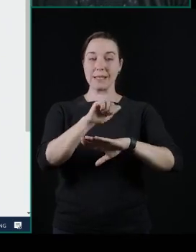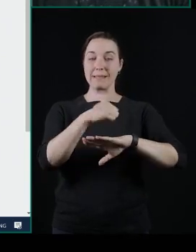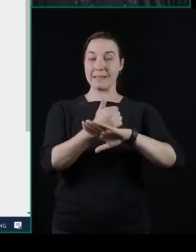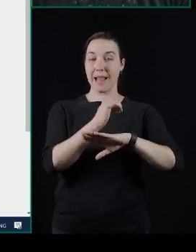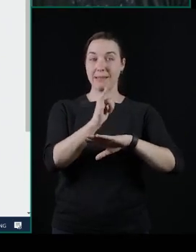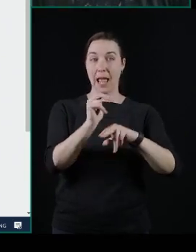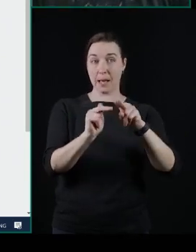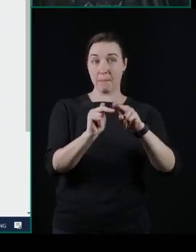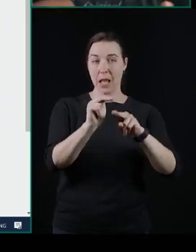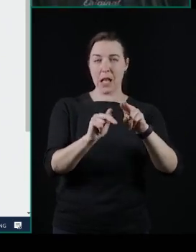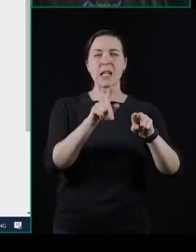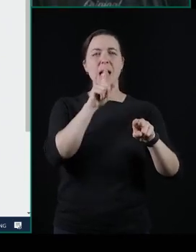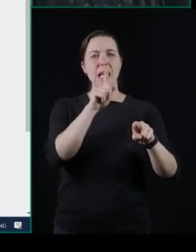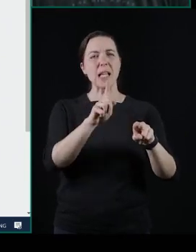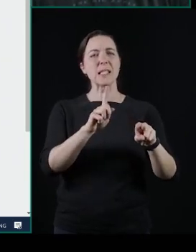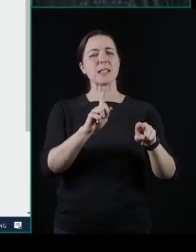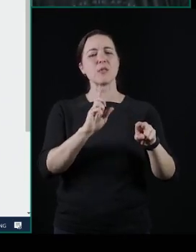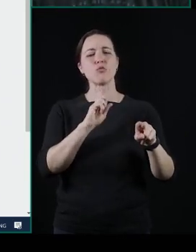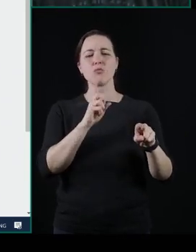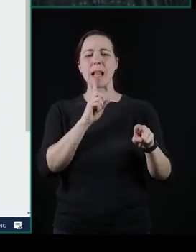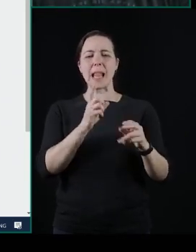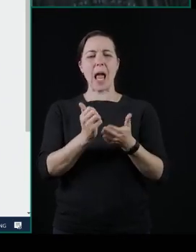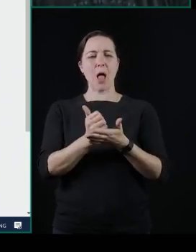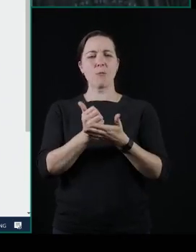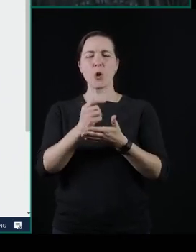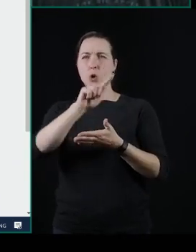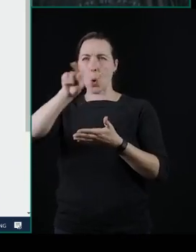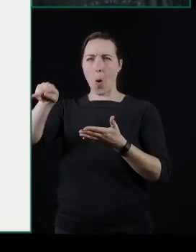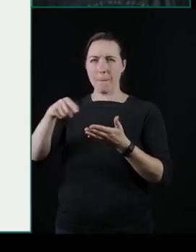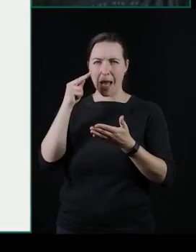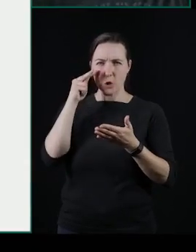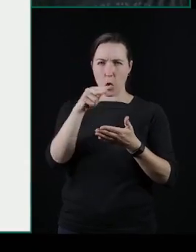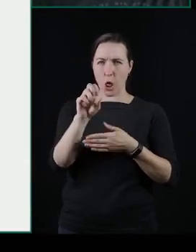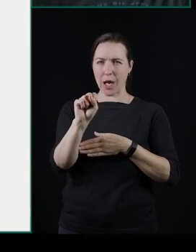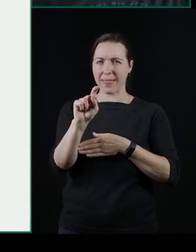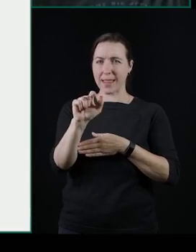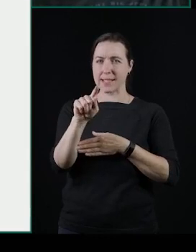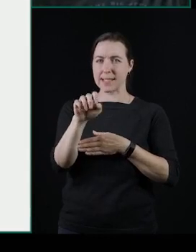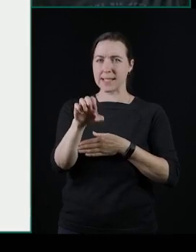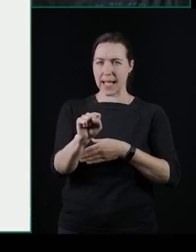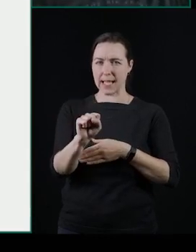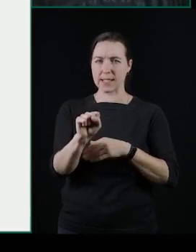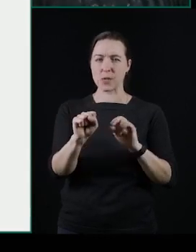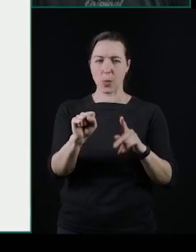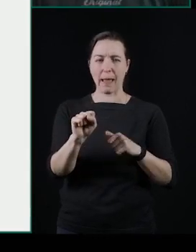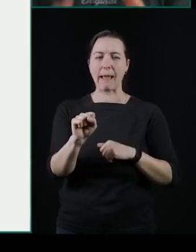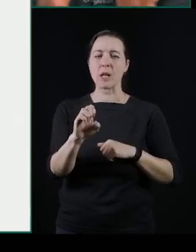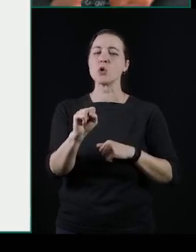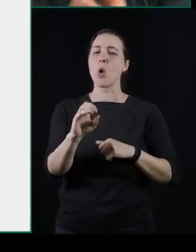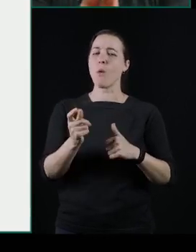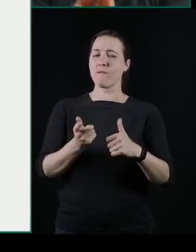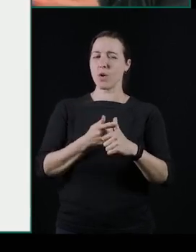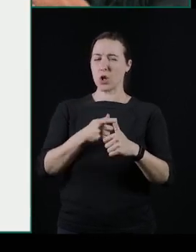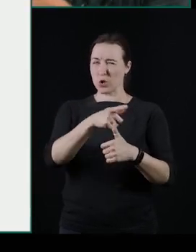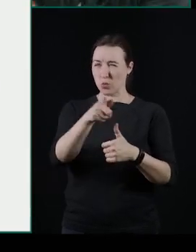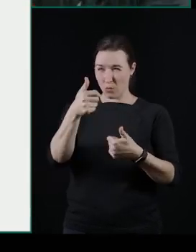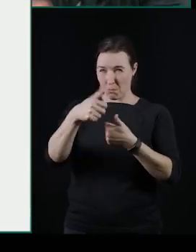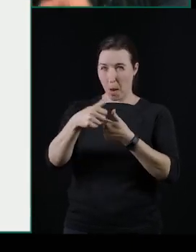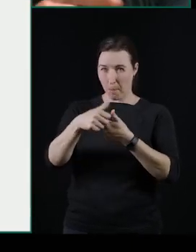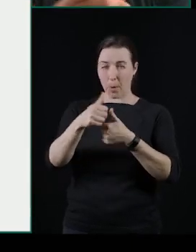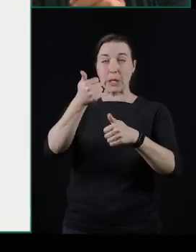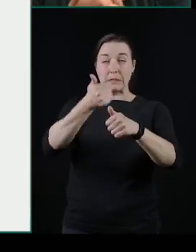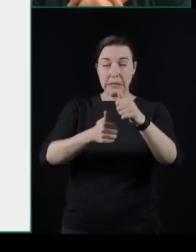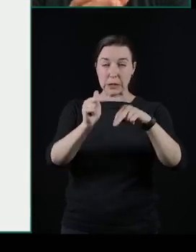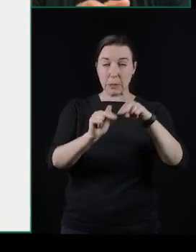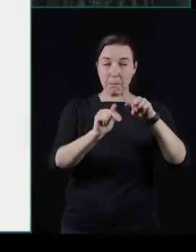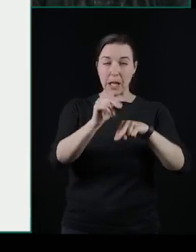build, it's very useful to go on some of the states of the build, right? So first of all, if you recall, each build